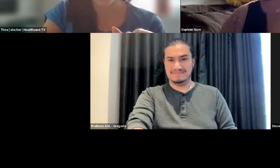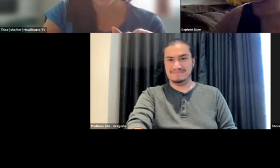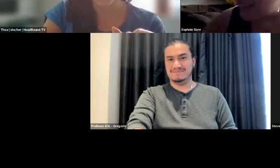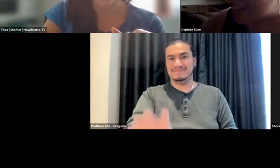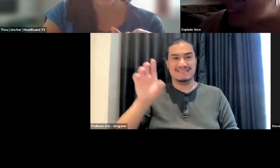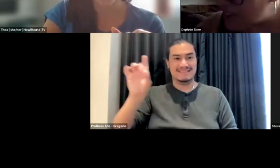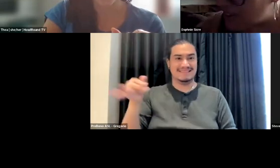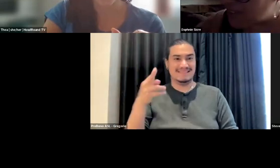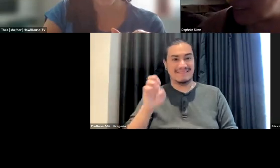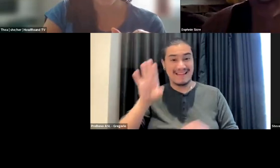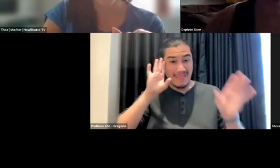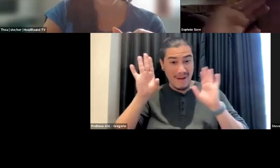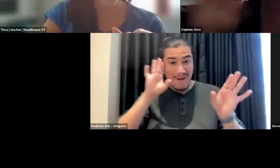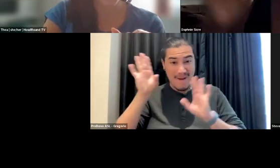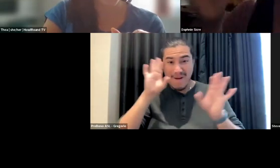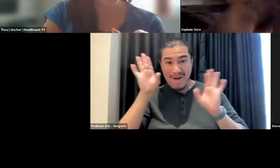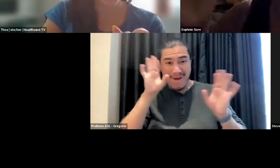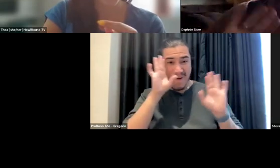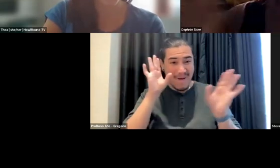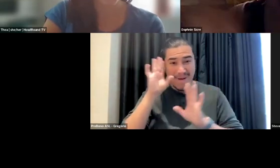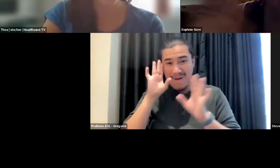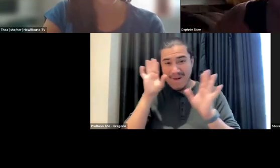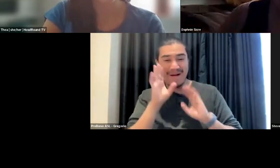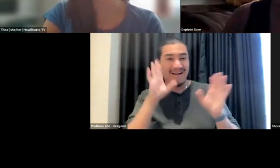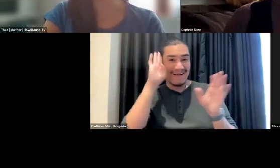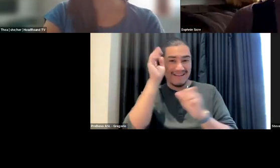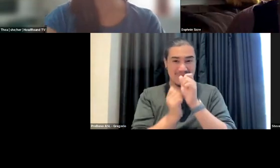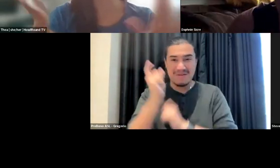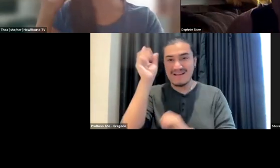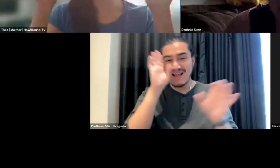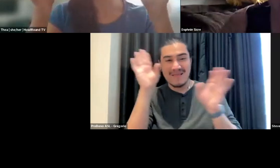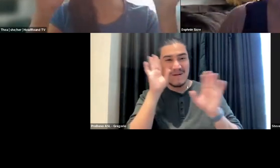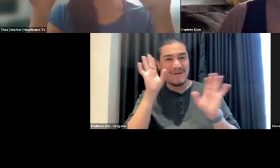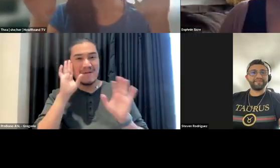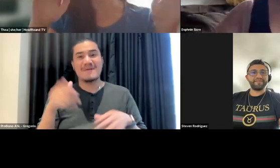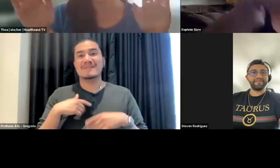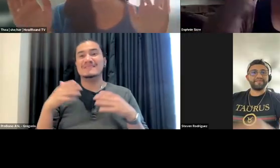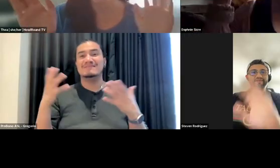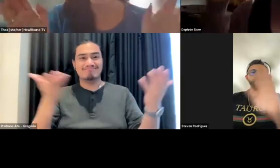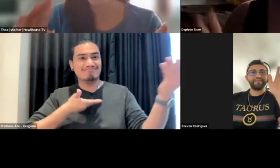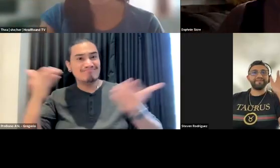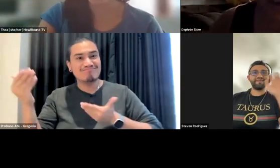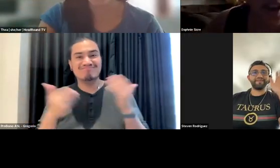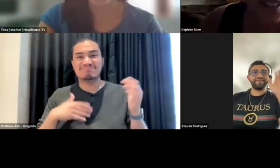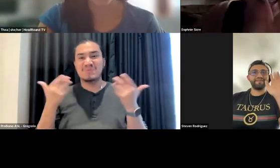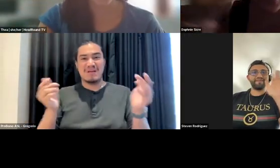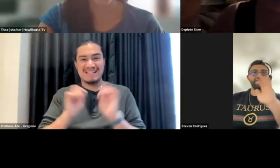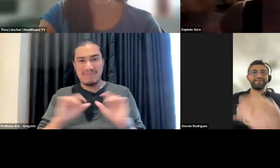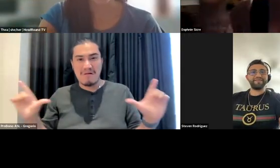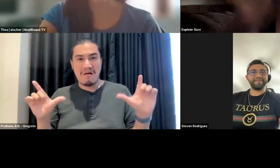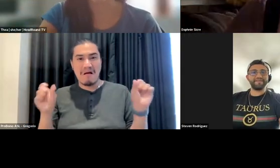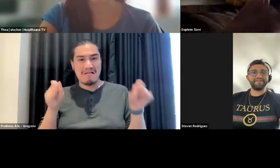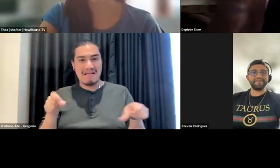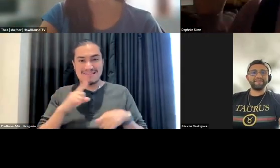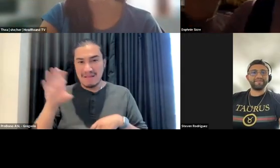Oh, hello, hello, hello, hello. Hi, everyone. Hello, hello. As you're coming in, feel free to turn your cameras on, say